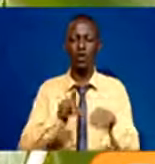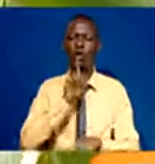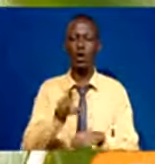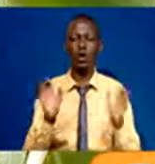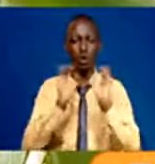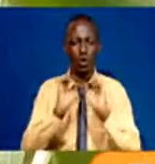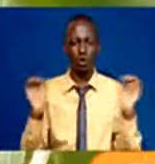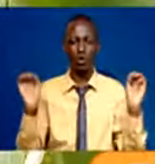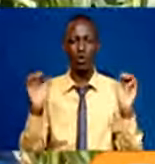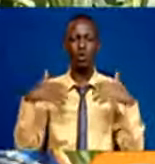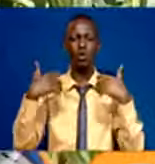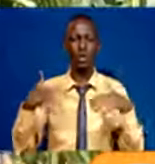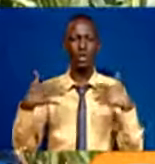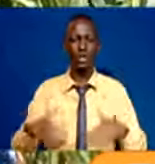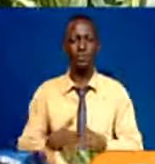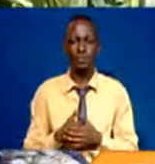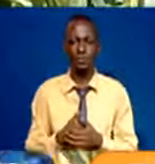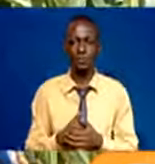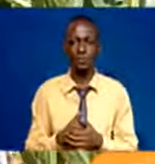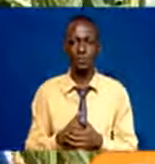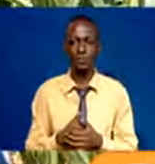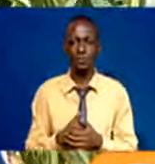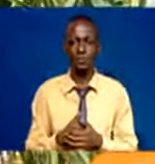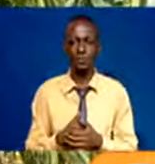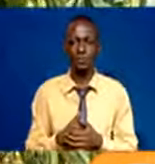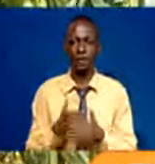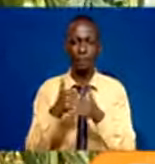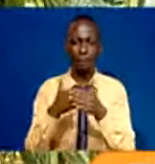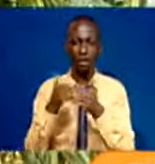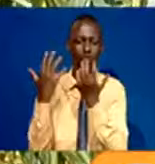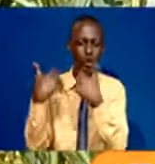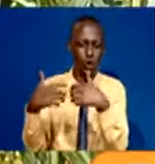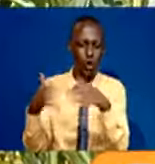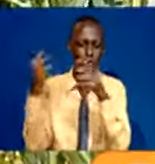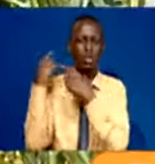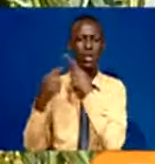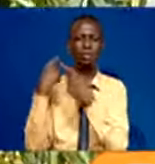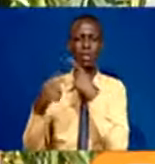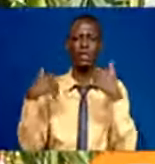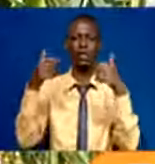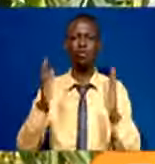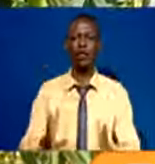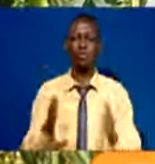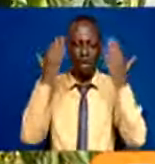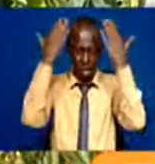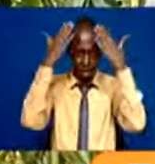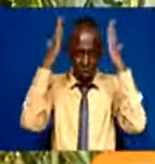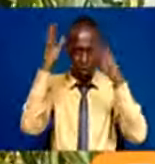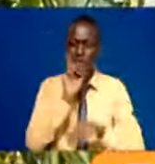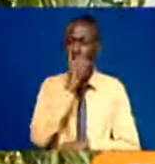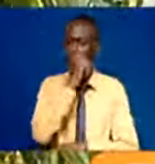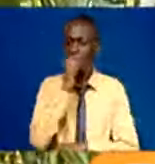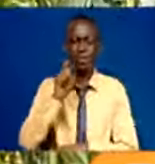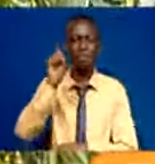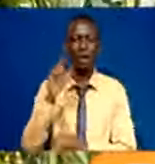ya agriculture. They're used to it. They're used to losses. So when we create capacity, a farmer's aware that I don't have